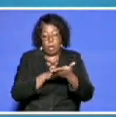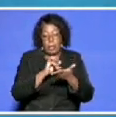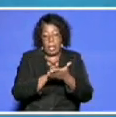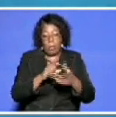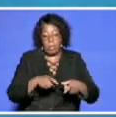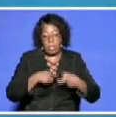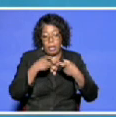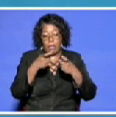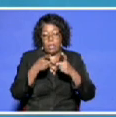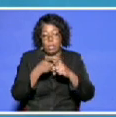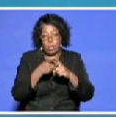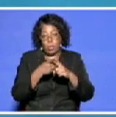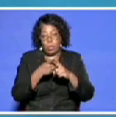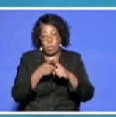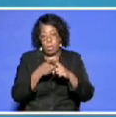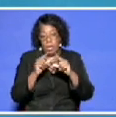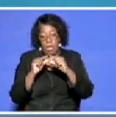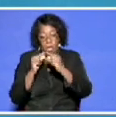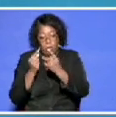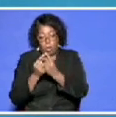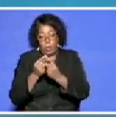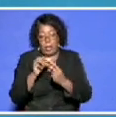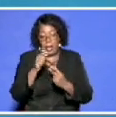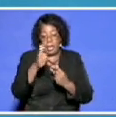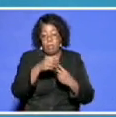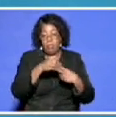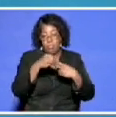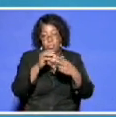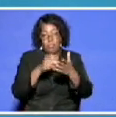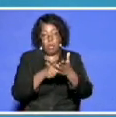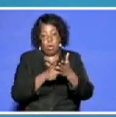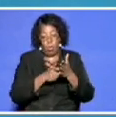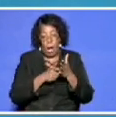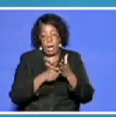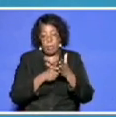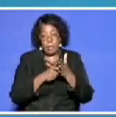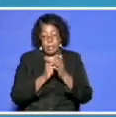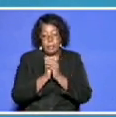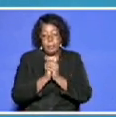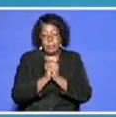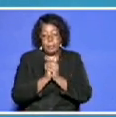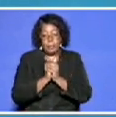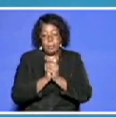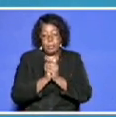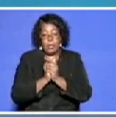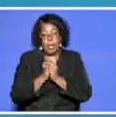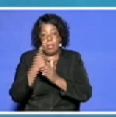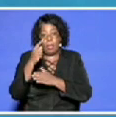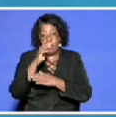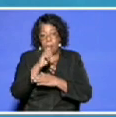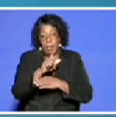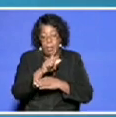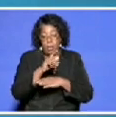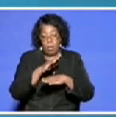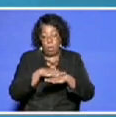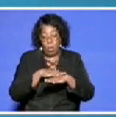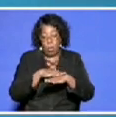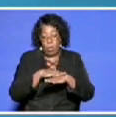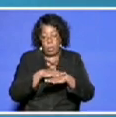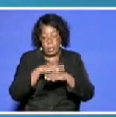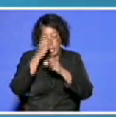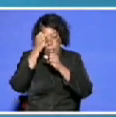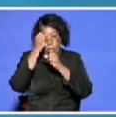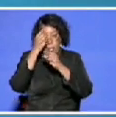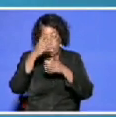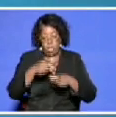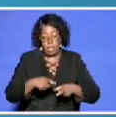submitted to the agency, providing very specific requirements. For Comirnaty, the BLA builds on the extensive data and information